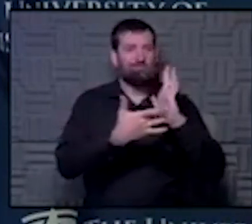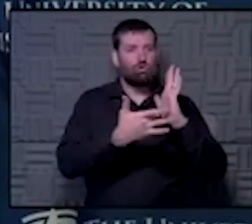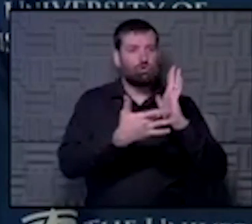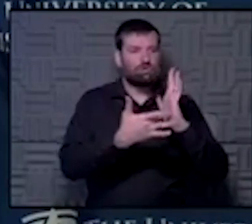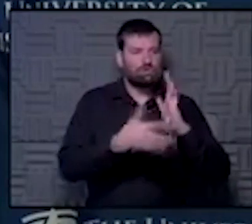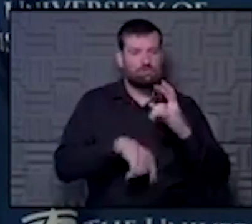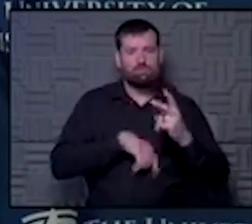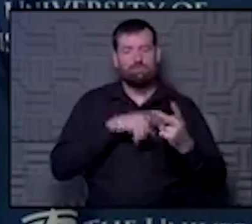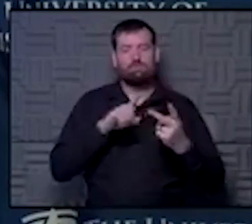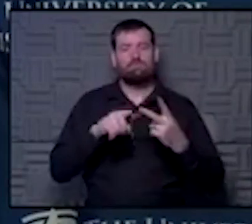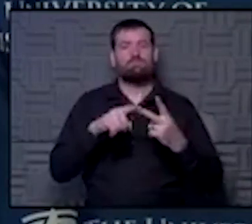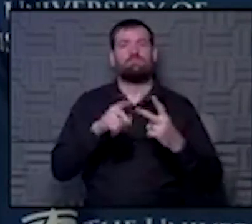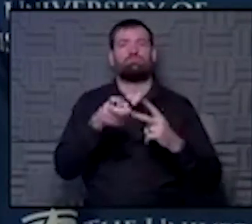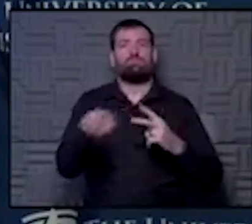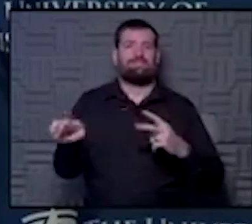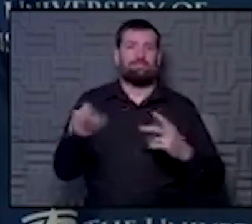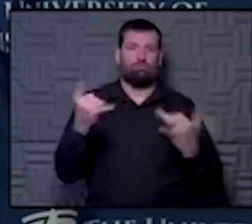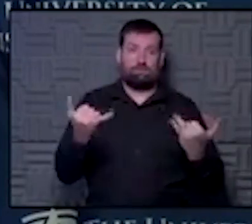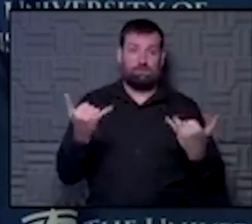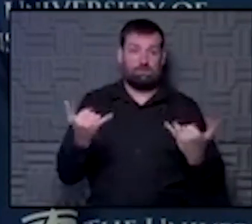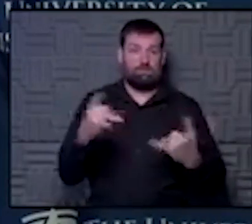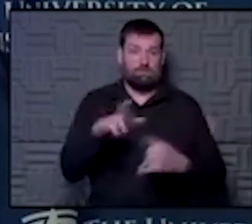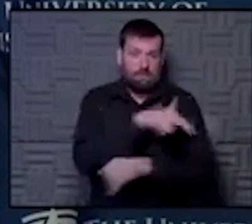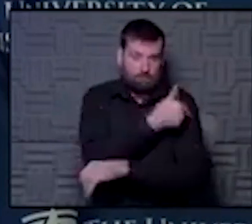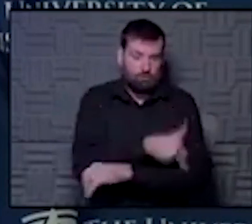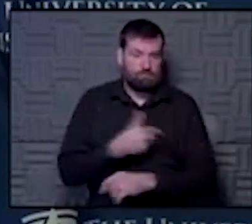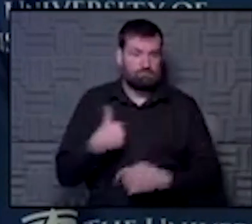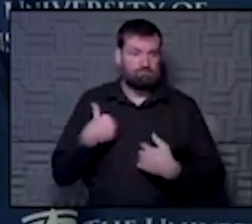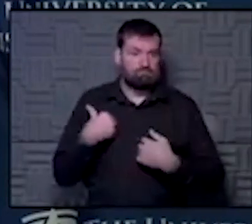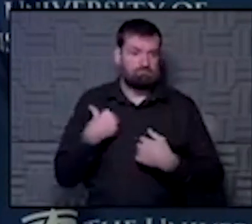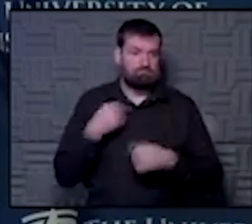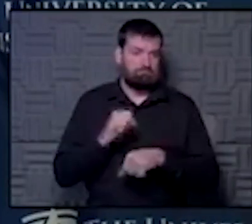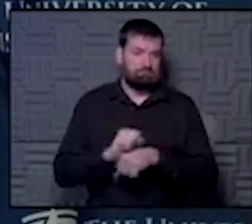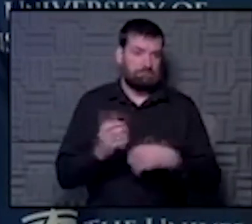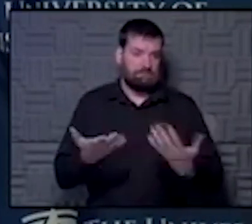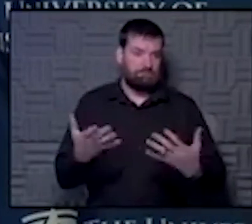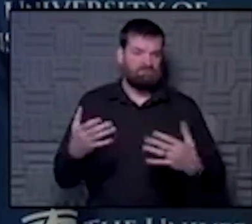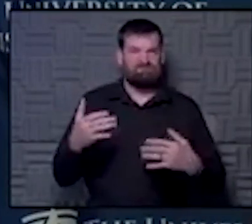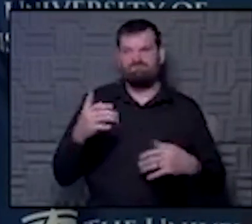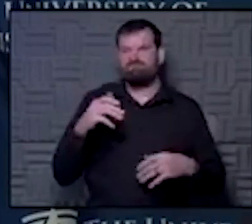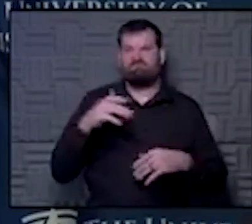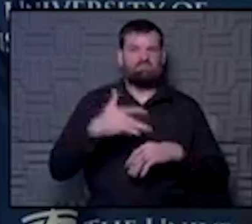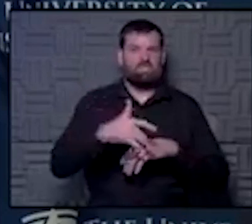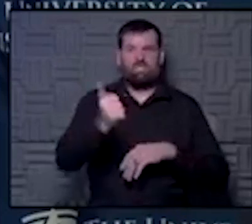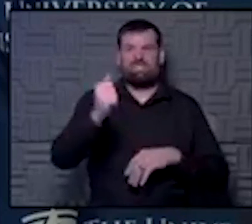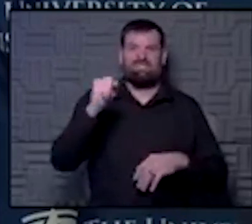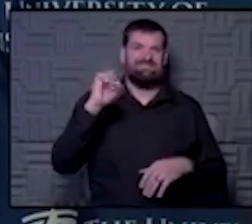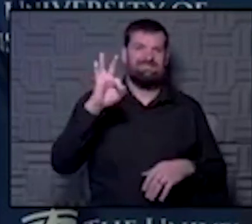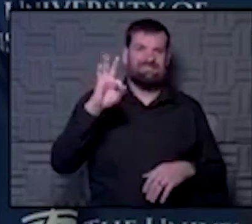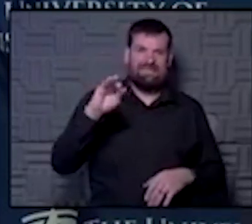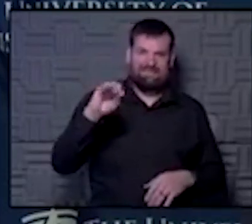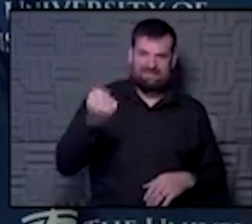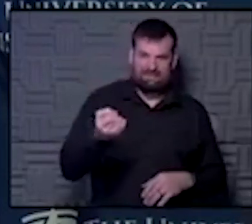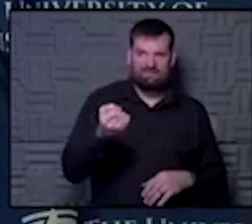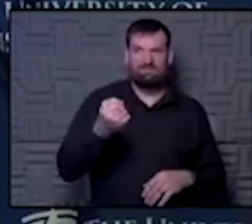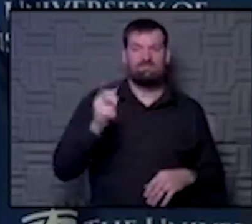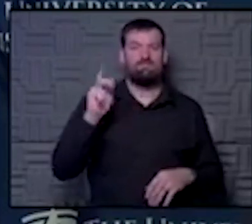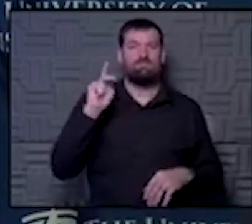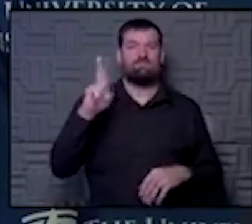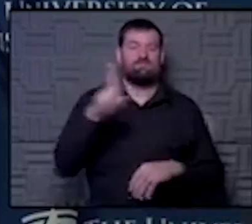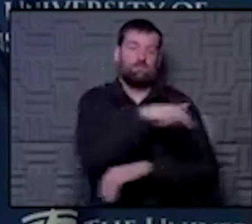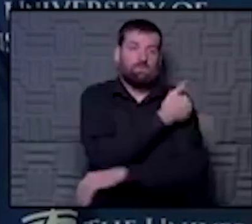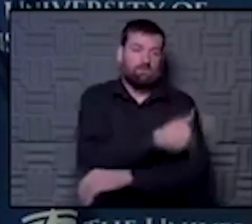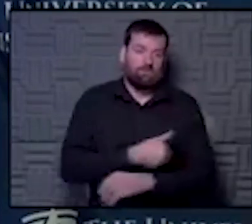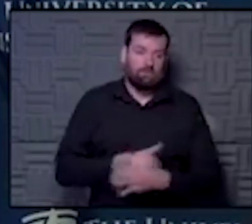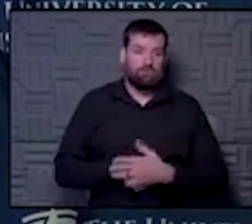the transition we have in this hospital. You know, since I've been here, you know, since, you know, early 90s at KU Hospital under the state. You